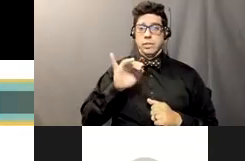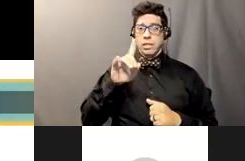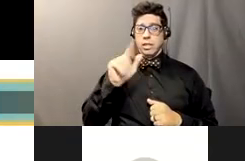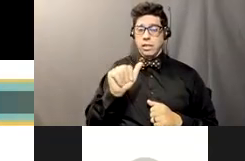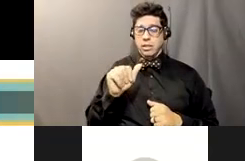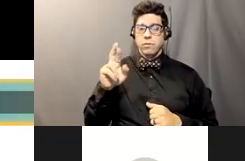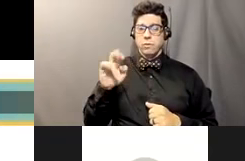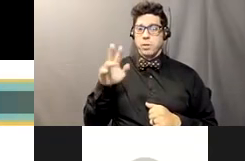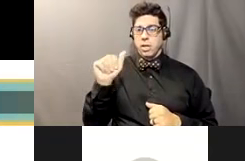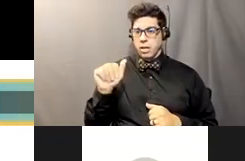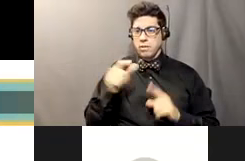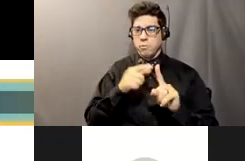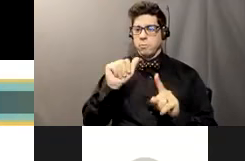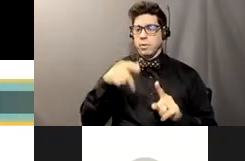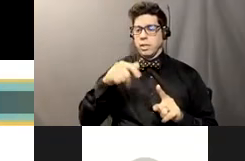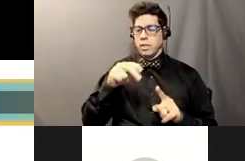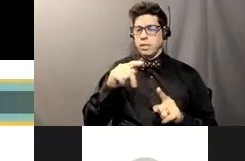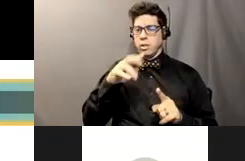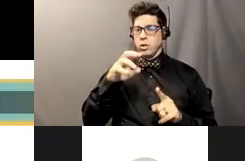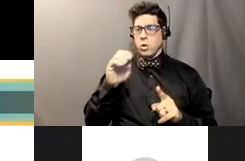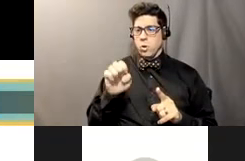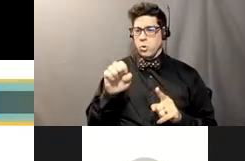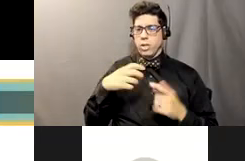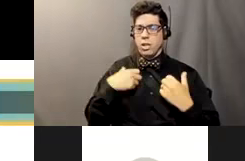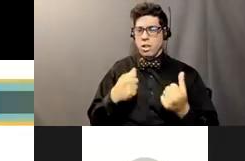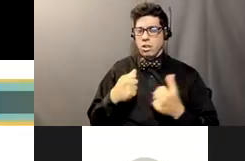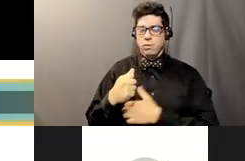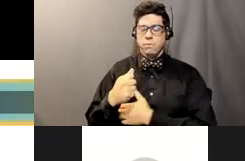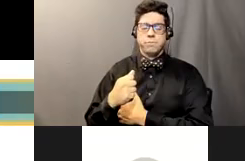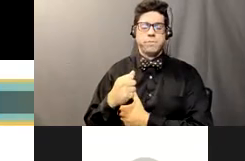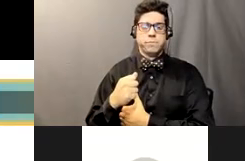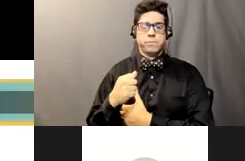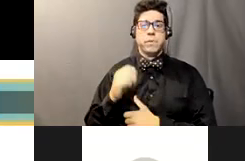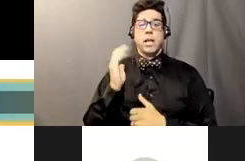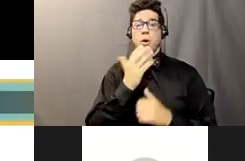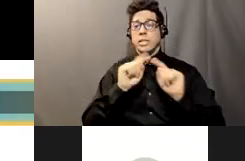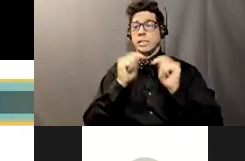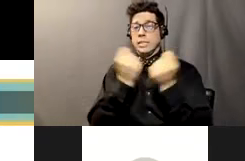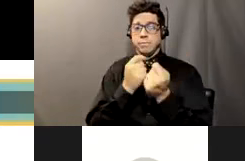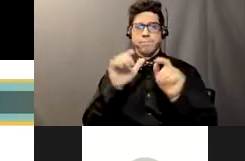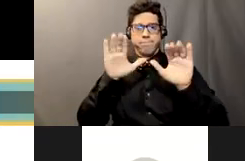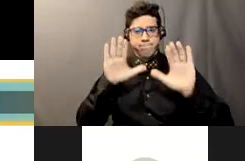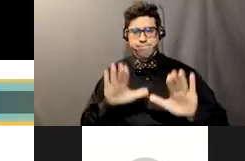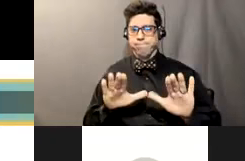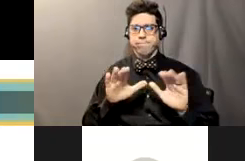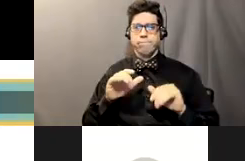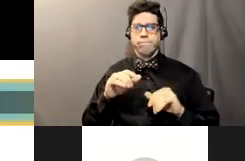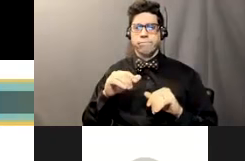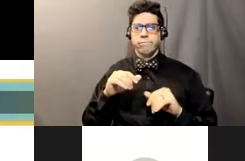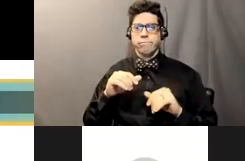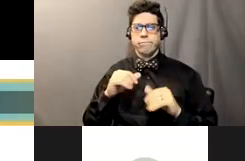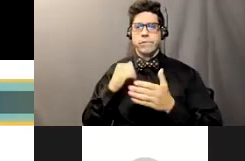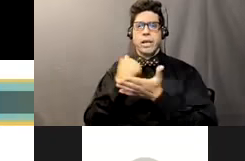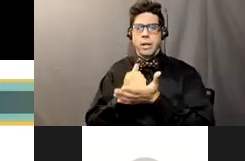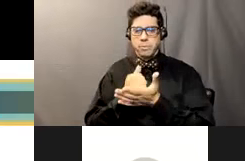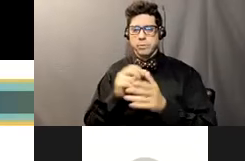from public health. We have a terrific team of administrative support that helps our co-chairs successfully navigate all